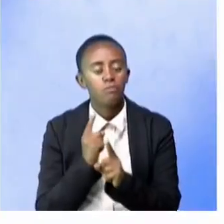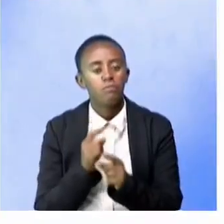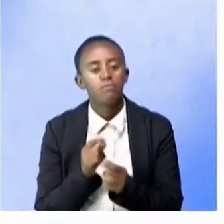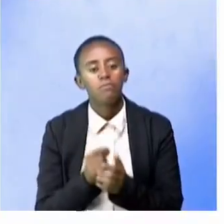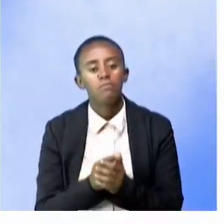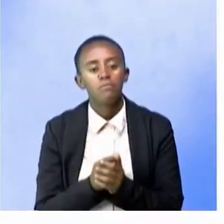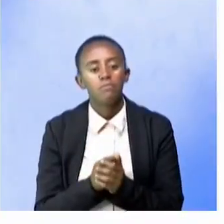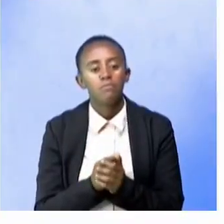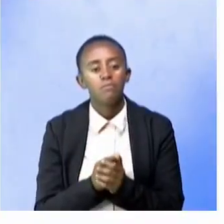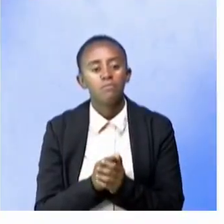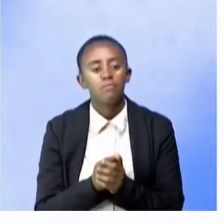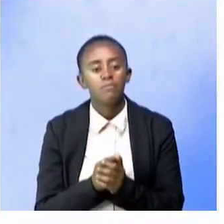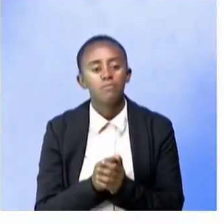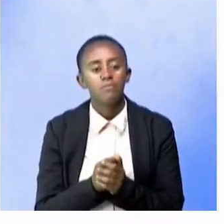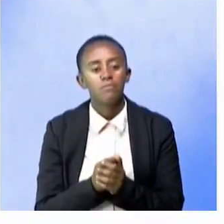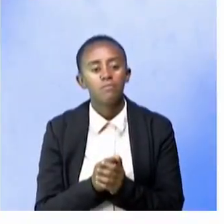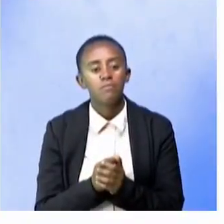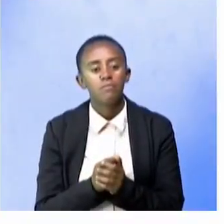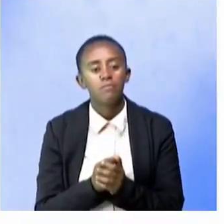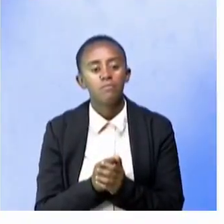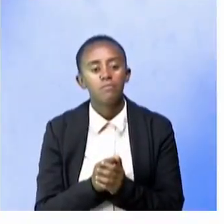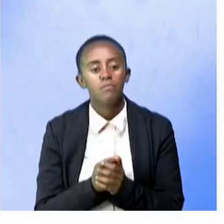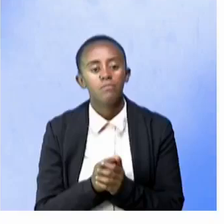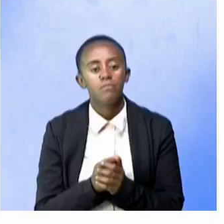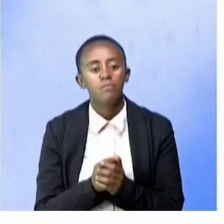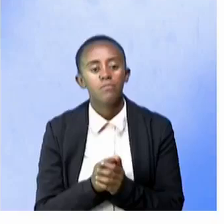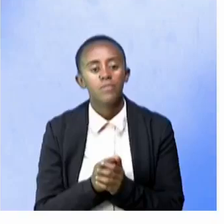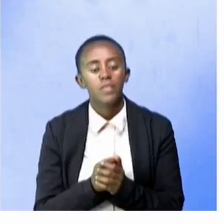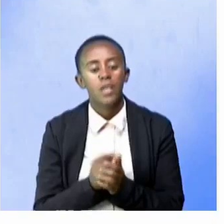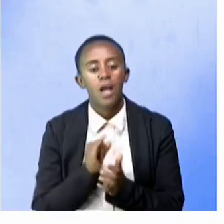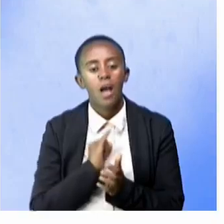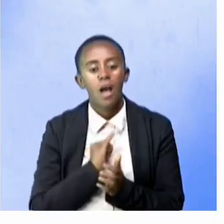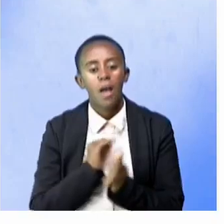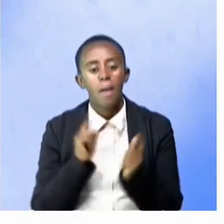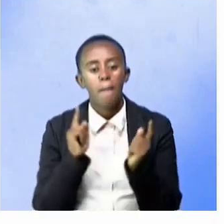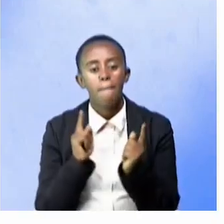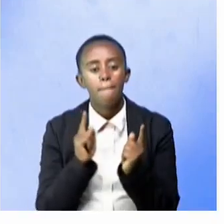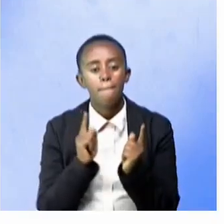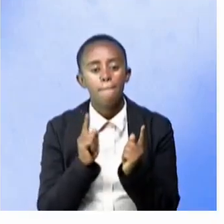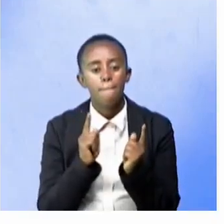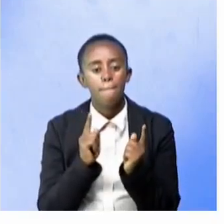I met